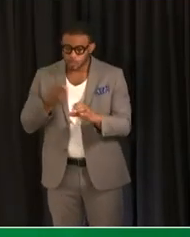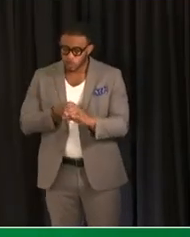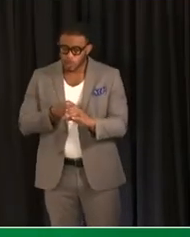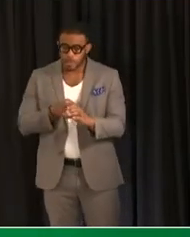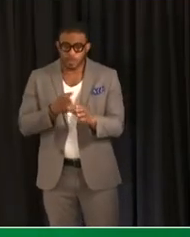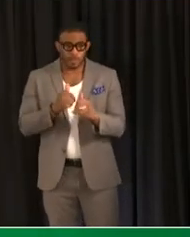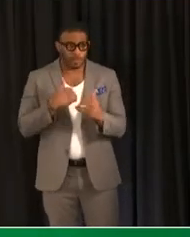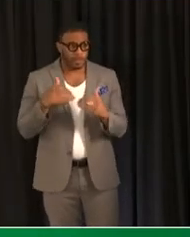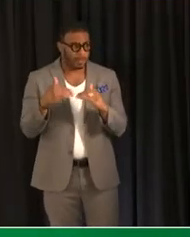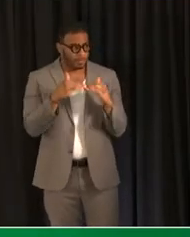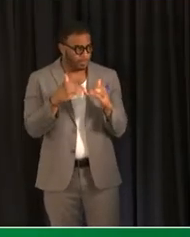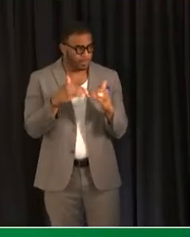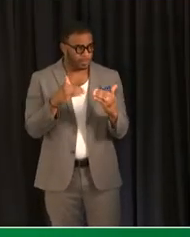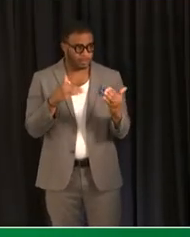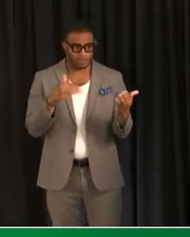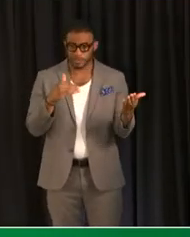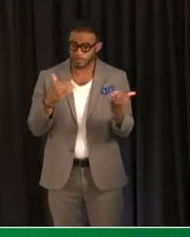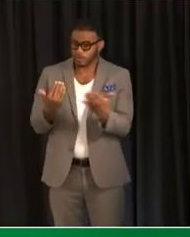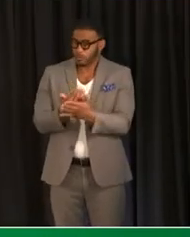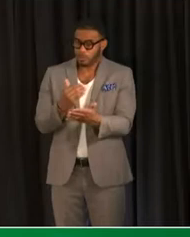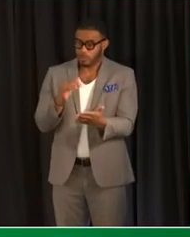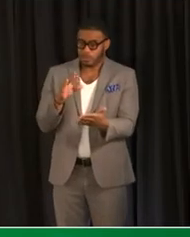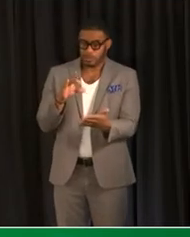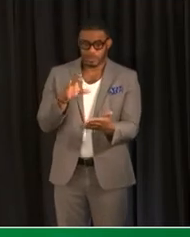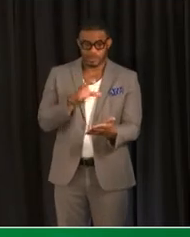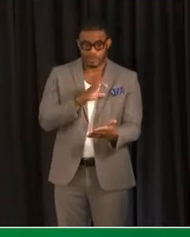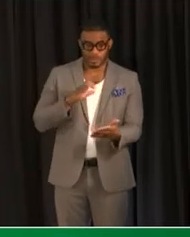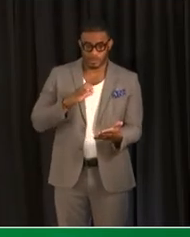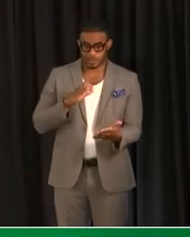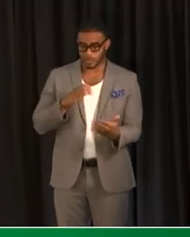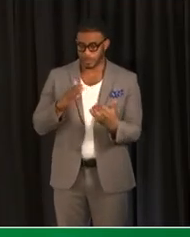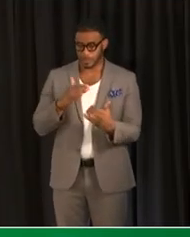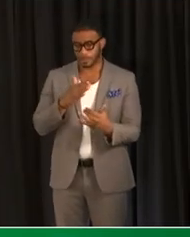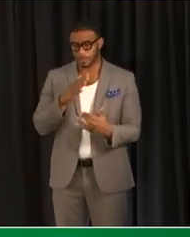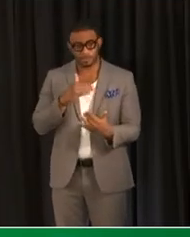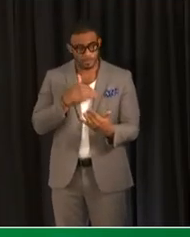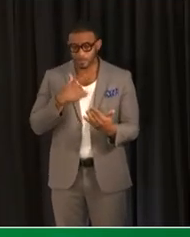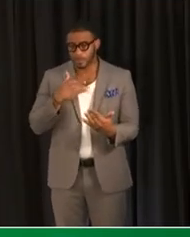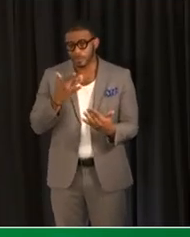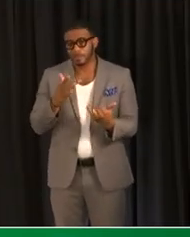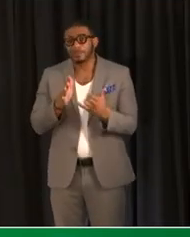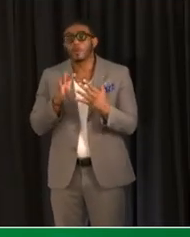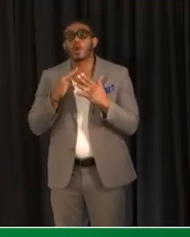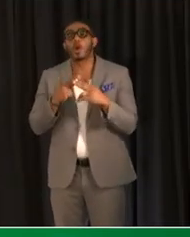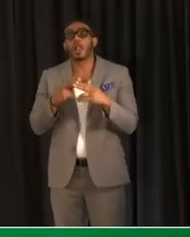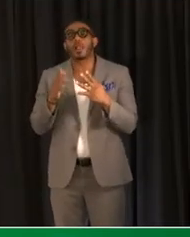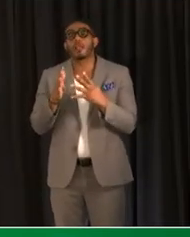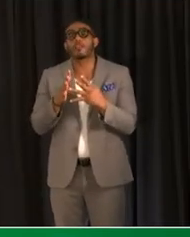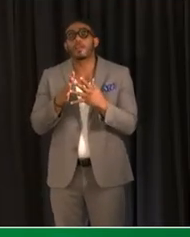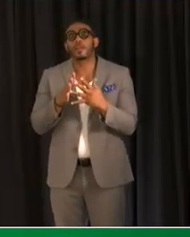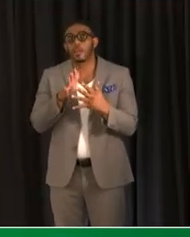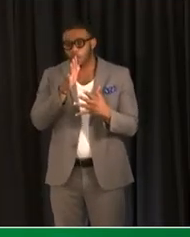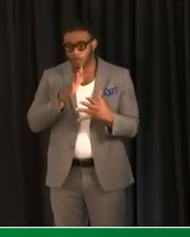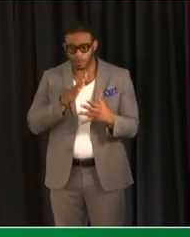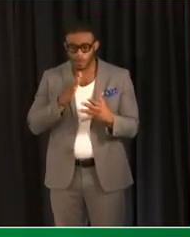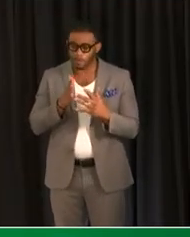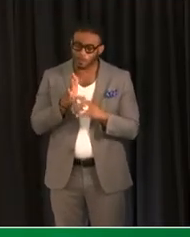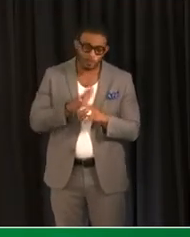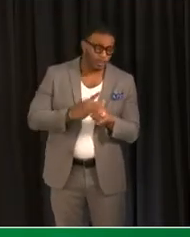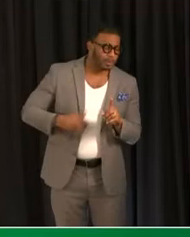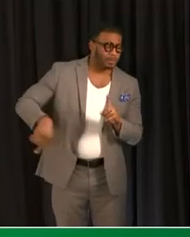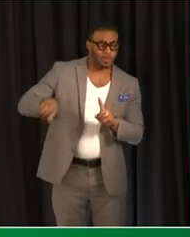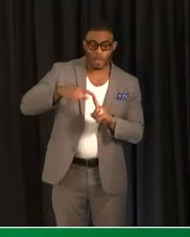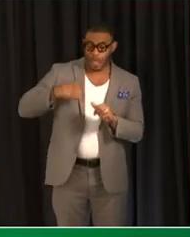me to be joining with my fellow new council members, the freshman women. It's so interesting for me as a full